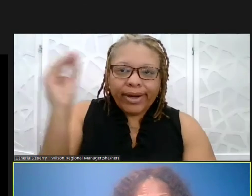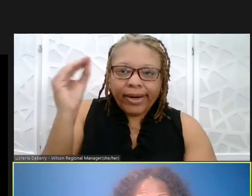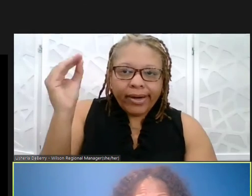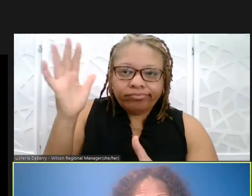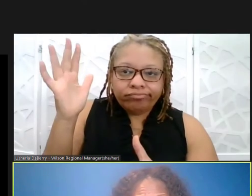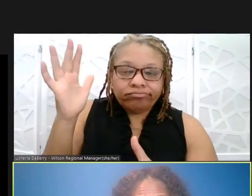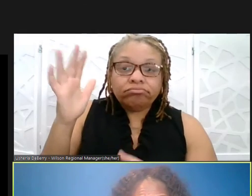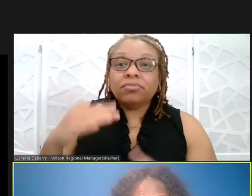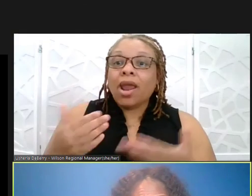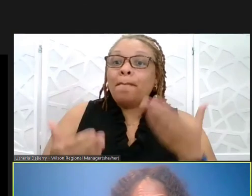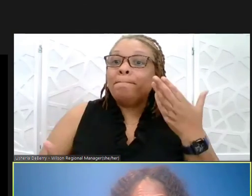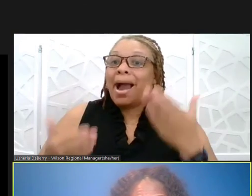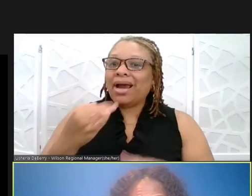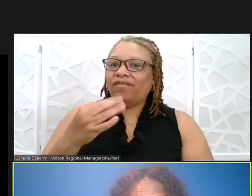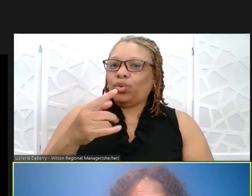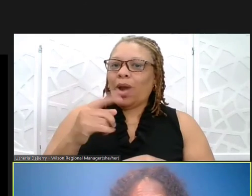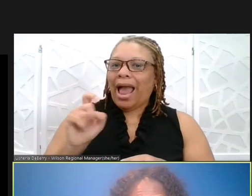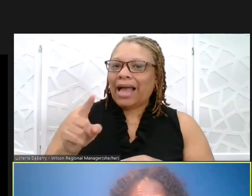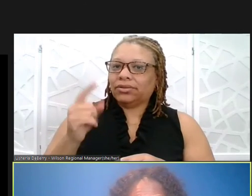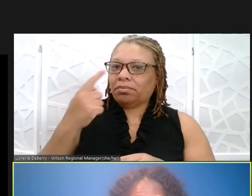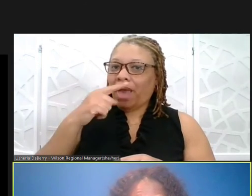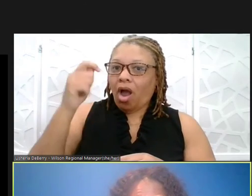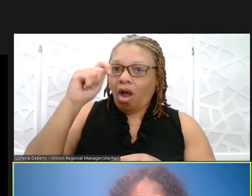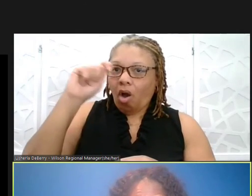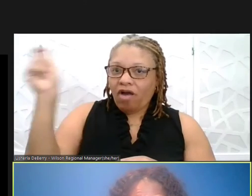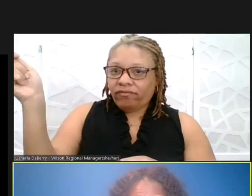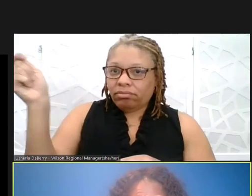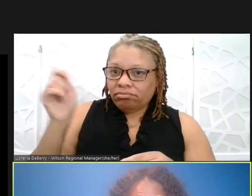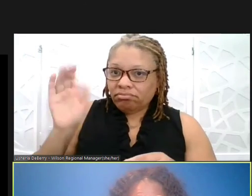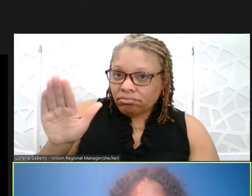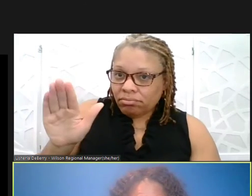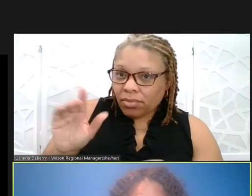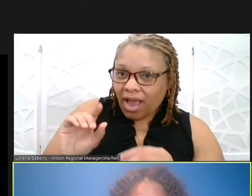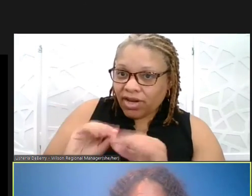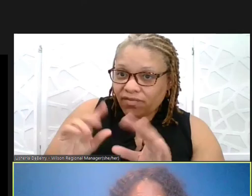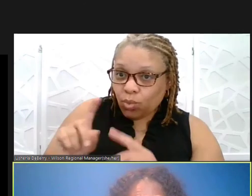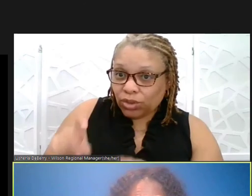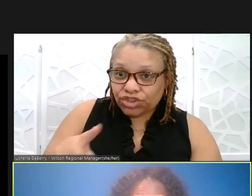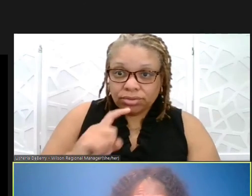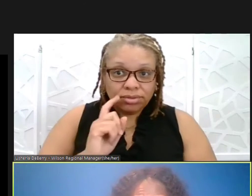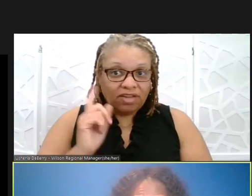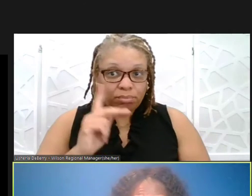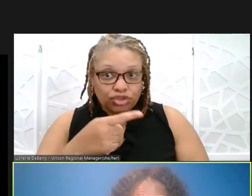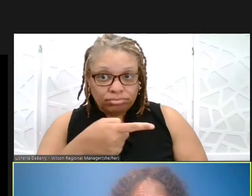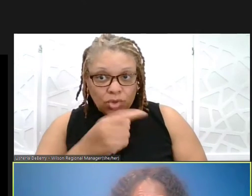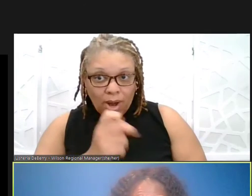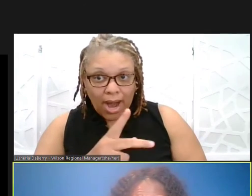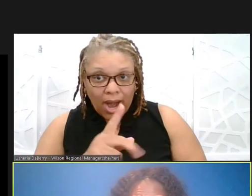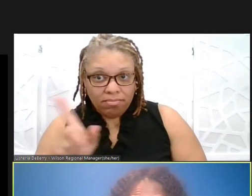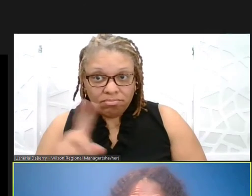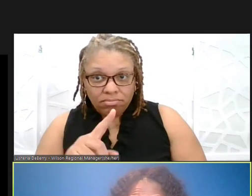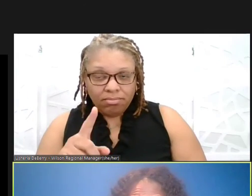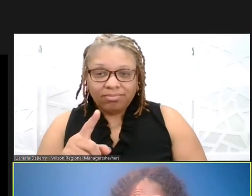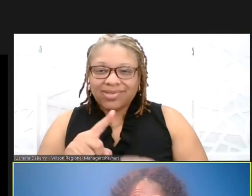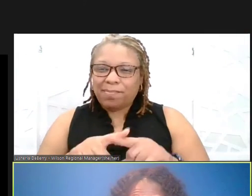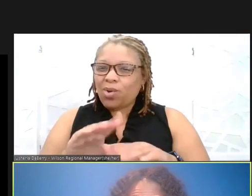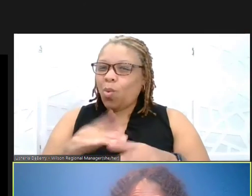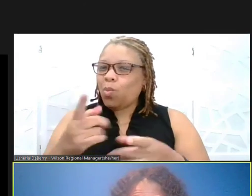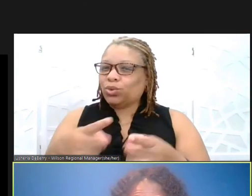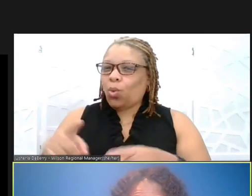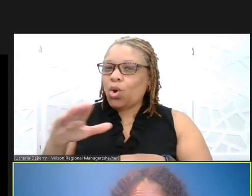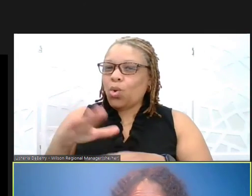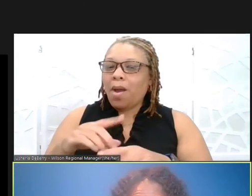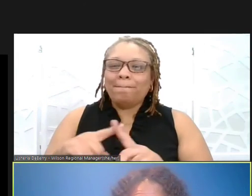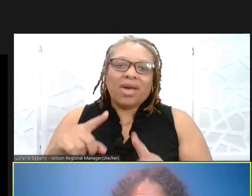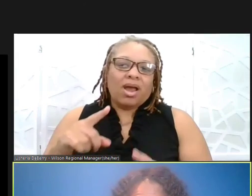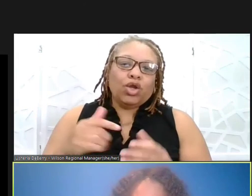The interpreter will not interject personal opinions or counsel individuals. Every now and then they may say, do you mind if I